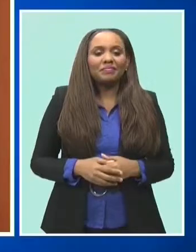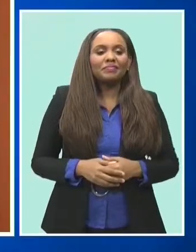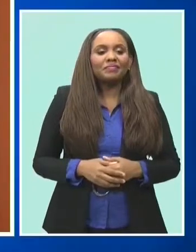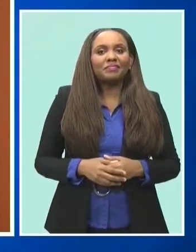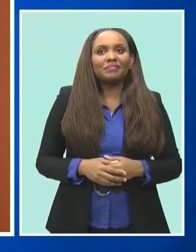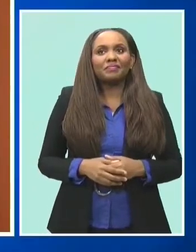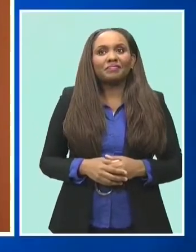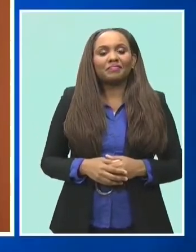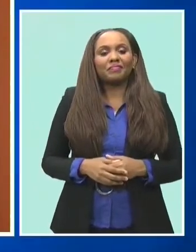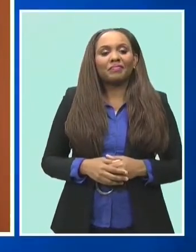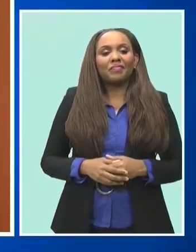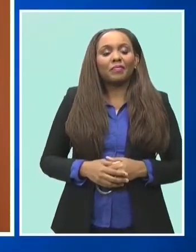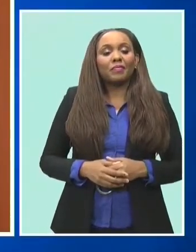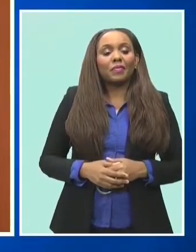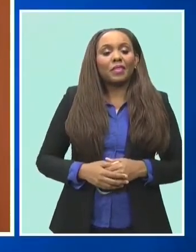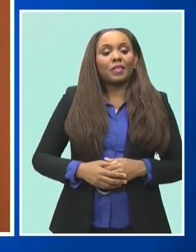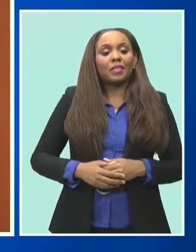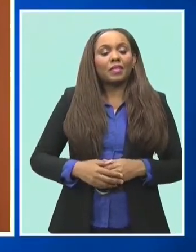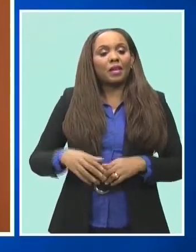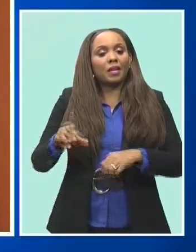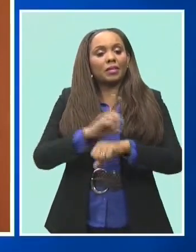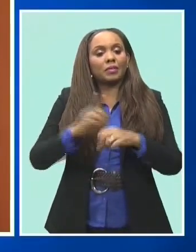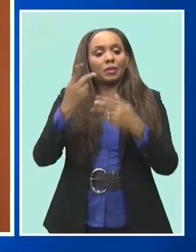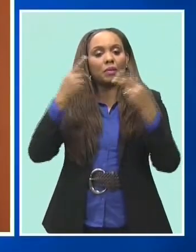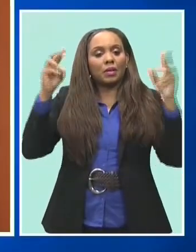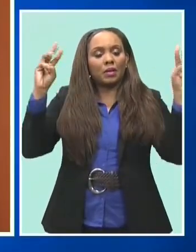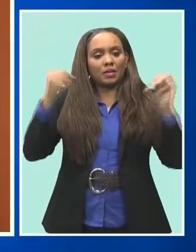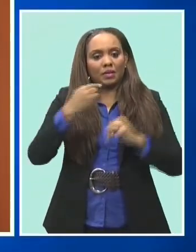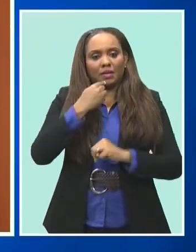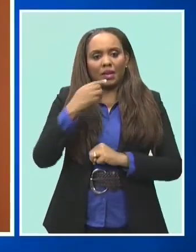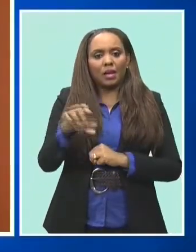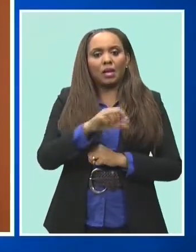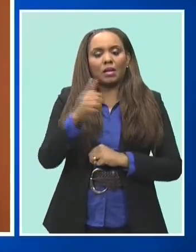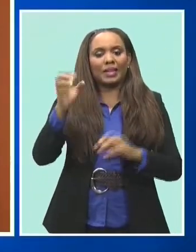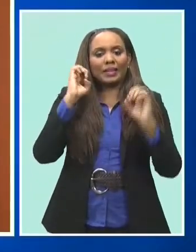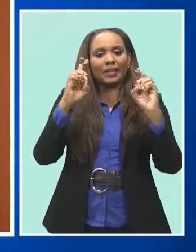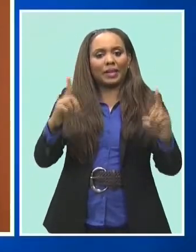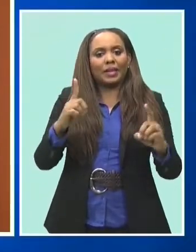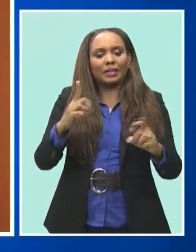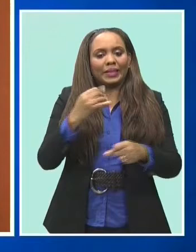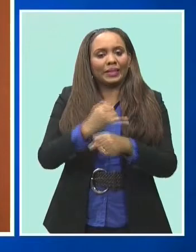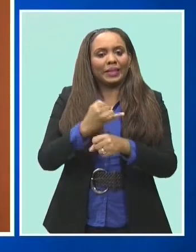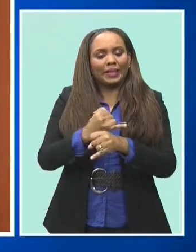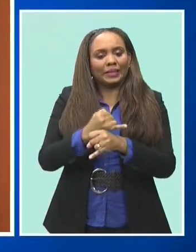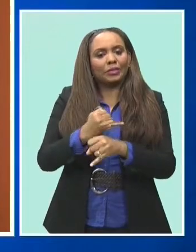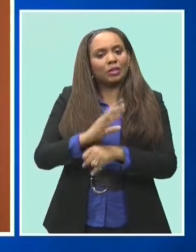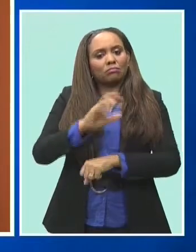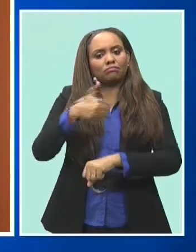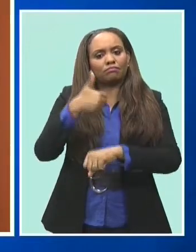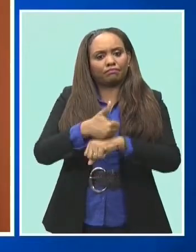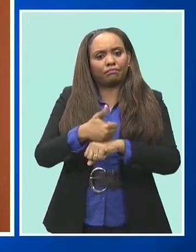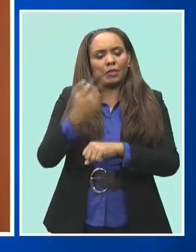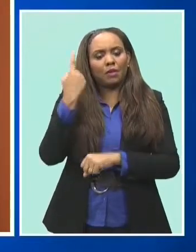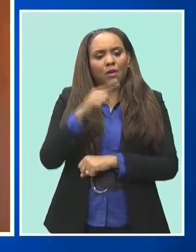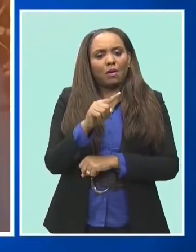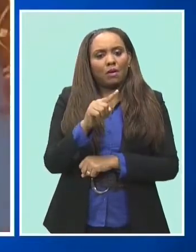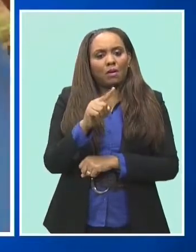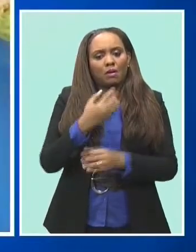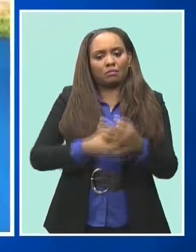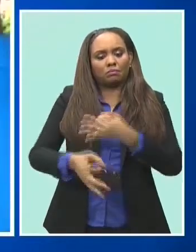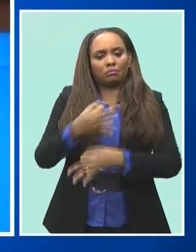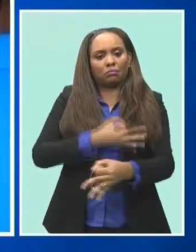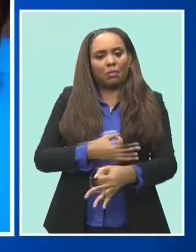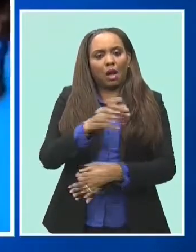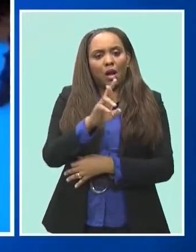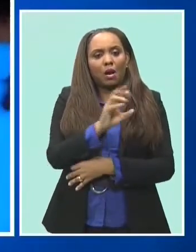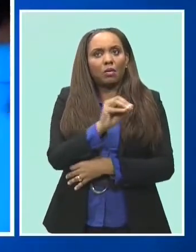Earlier this year, Prime Minister Skerritt announced that another educational institution had been secured to replace Ross University.